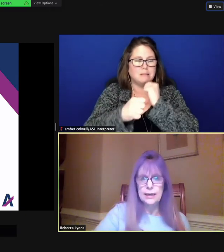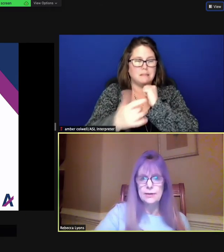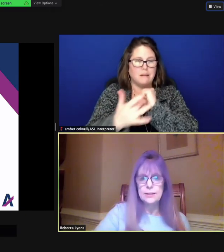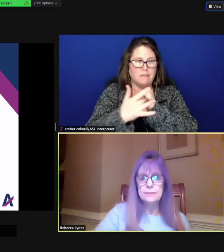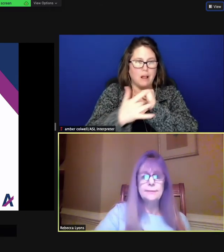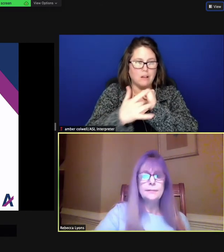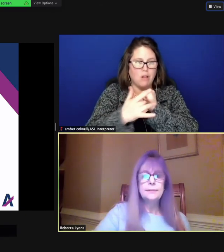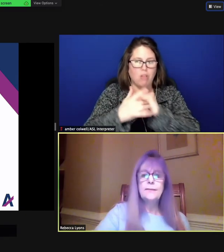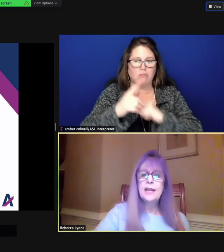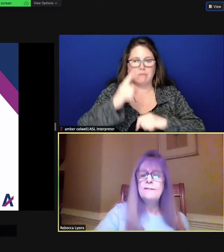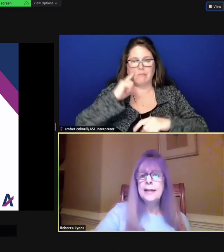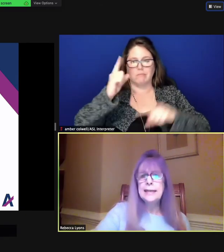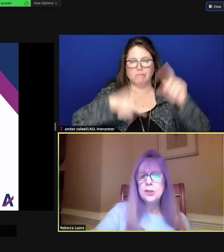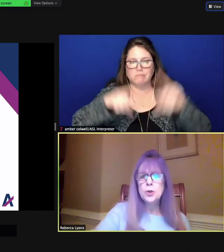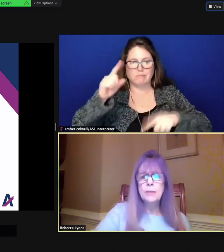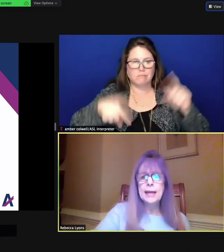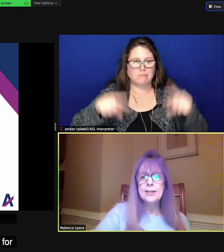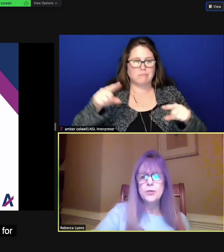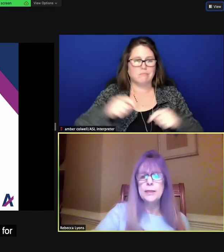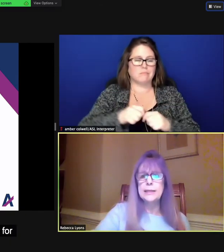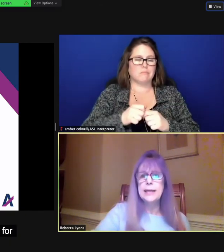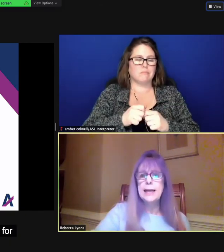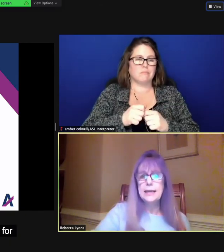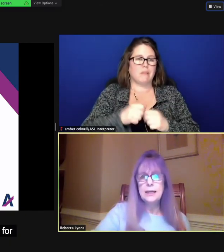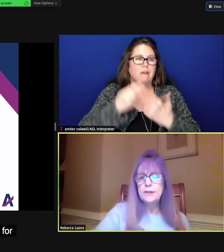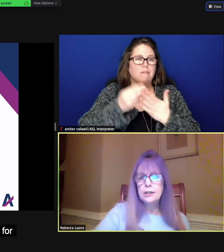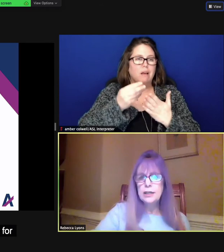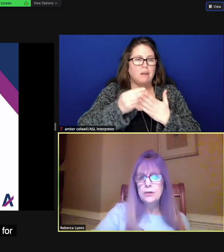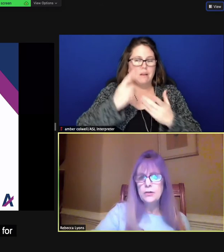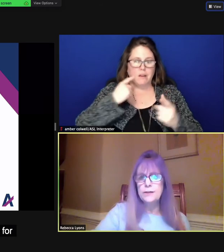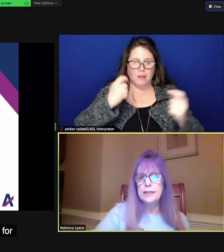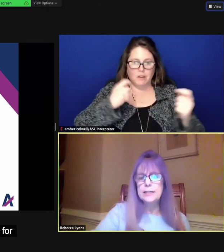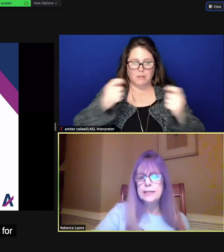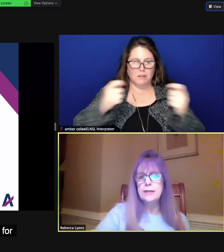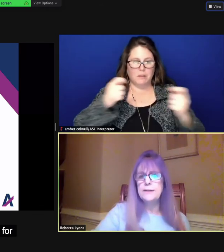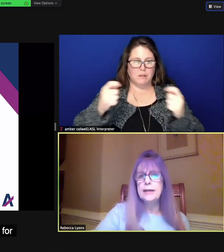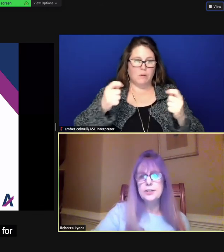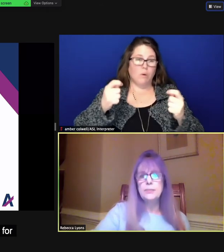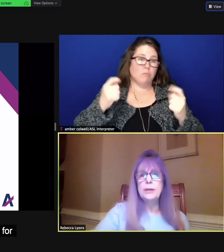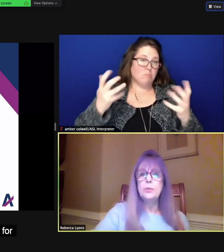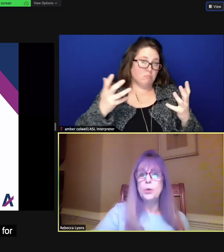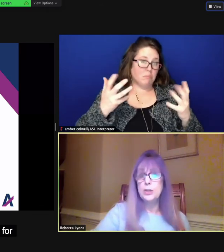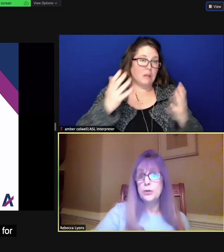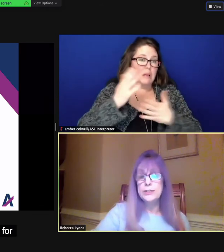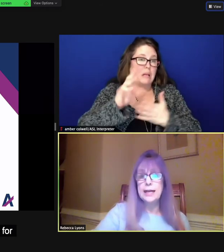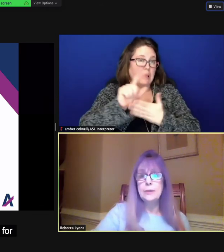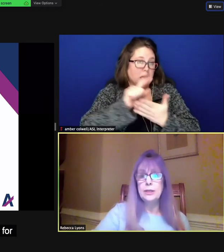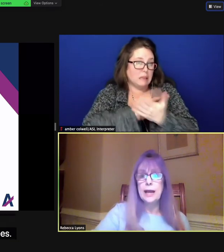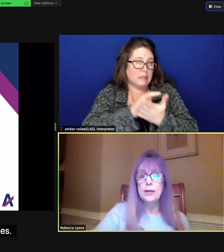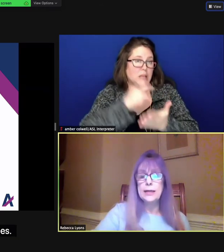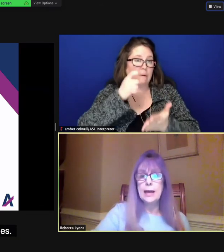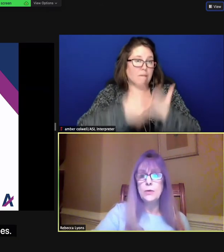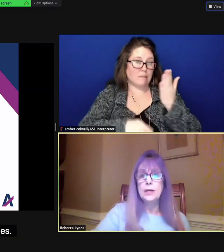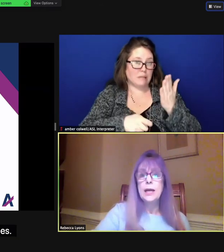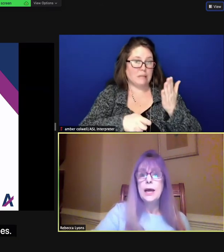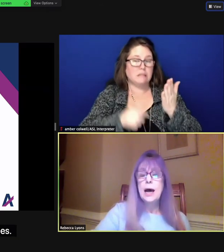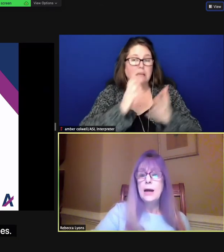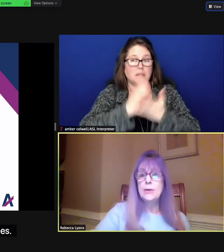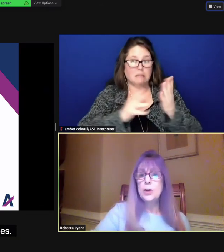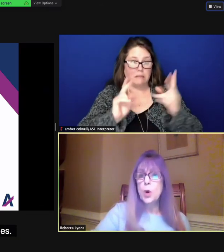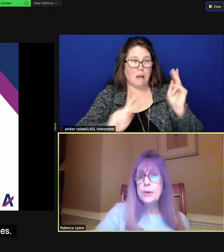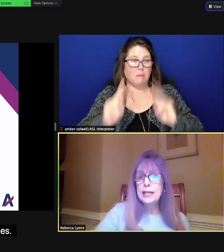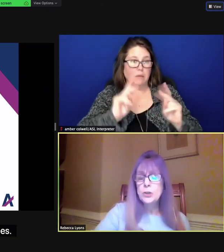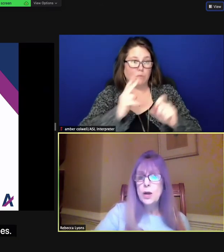different things, financial management, and even legal fees. In fact, some people will use an ABLEnow account